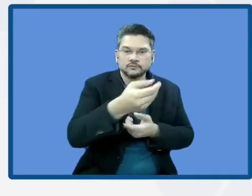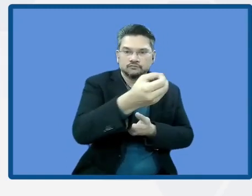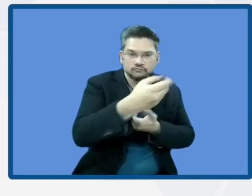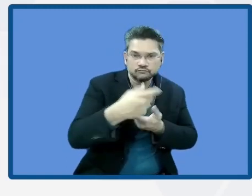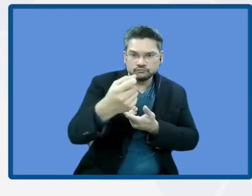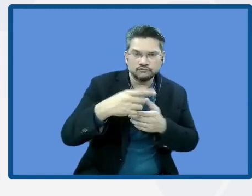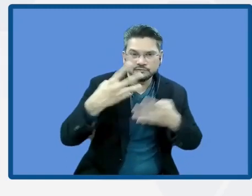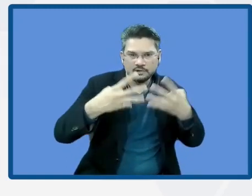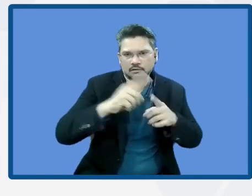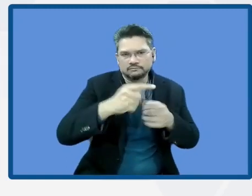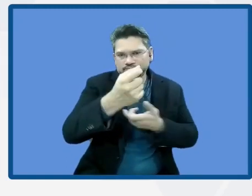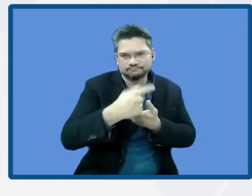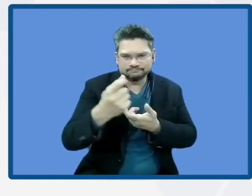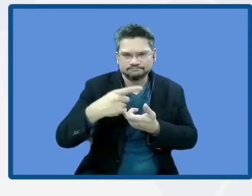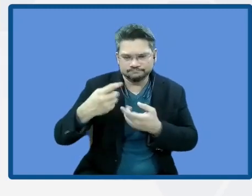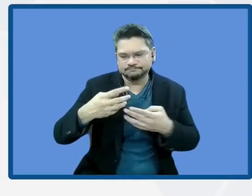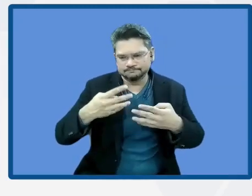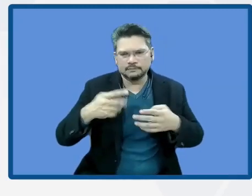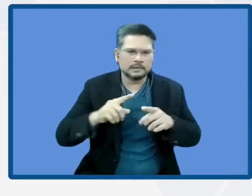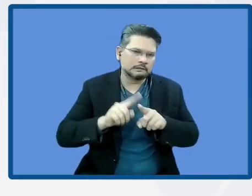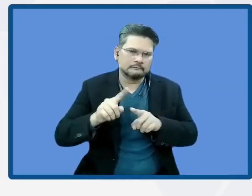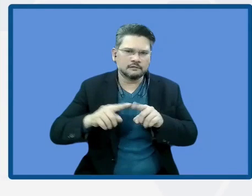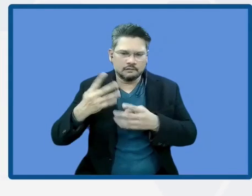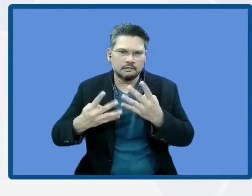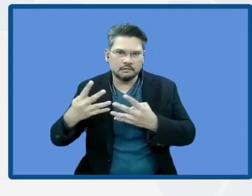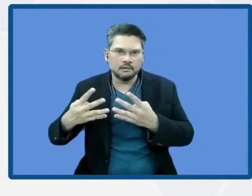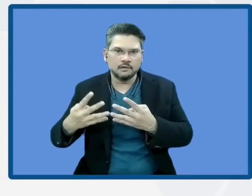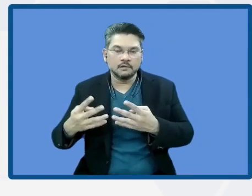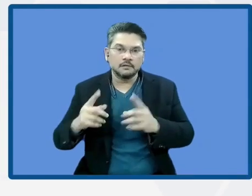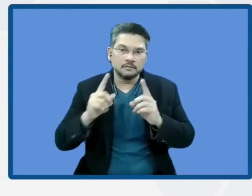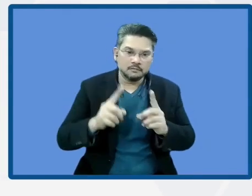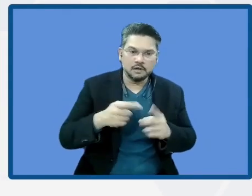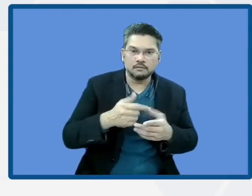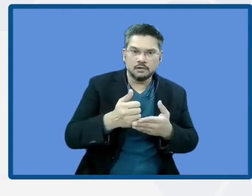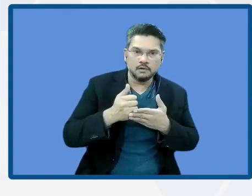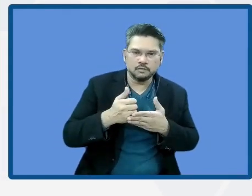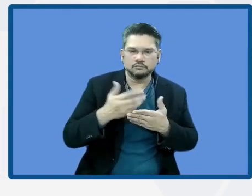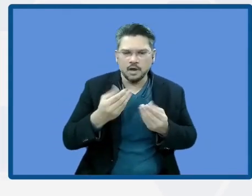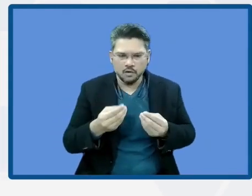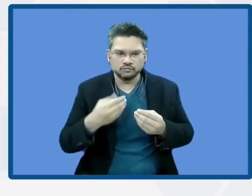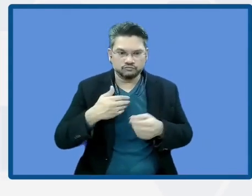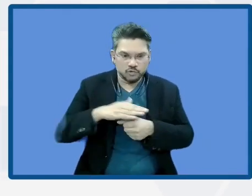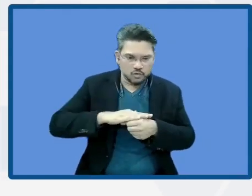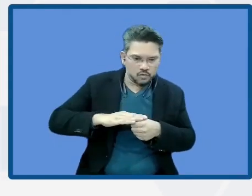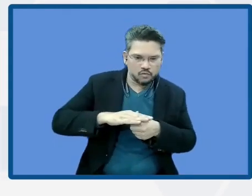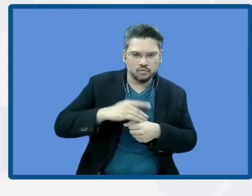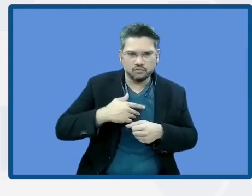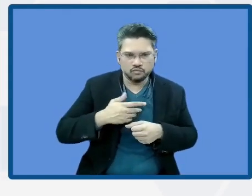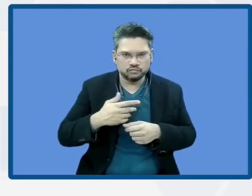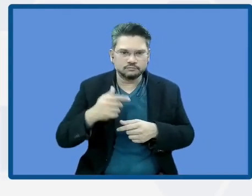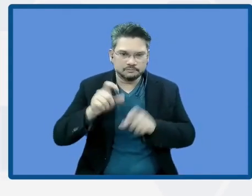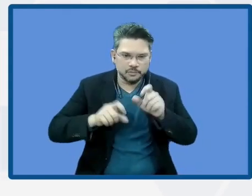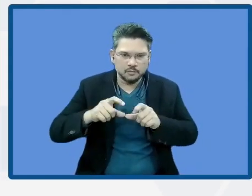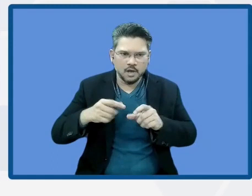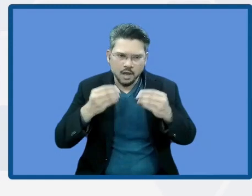this enables both brigades and local authorities to take action and create these warnings. Thank